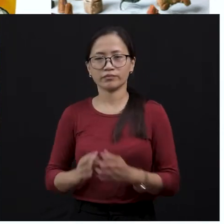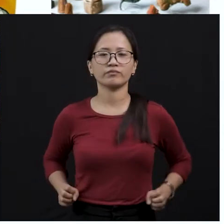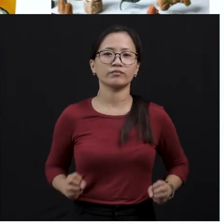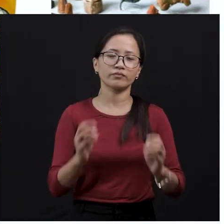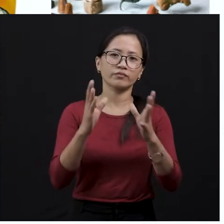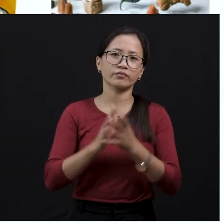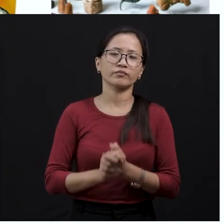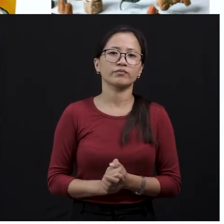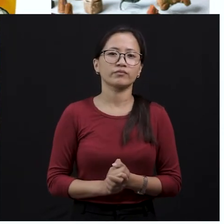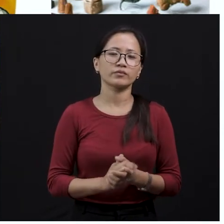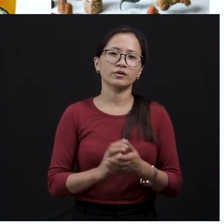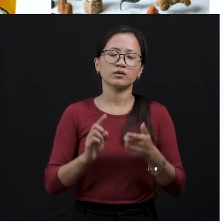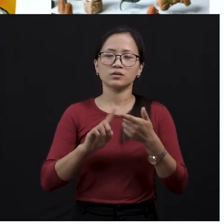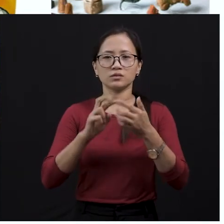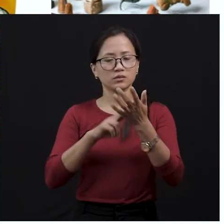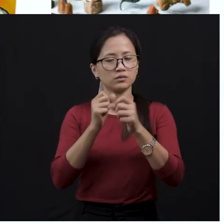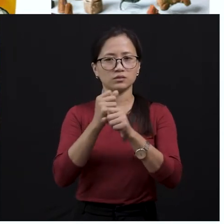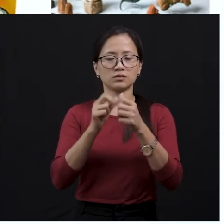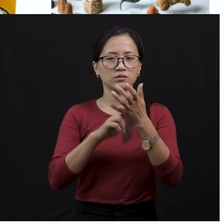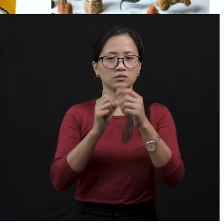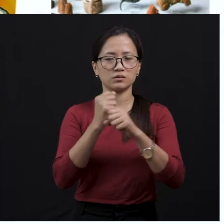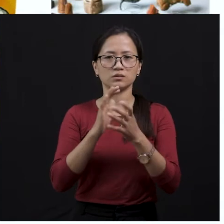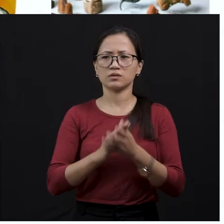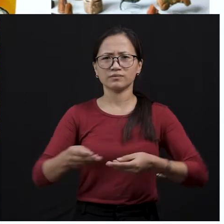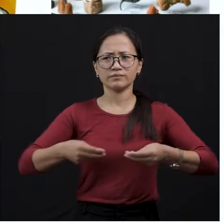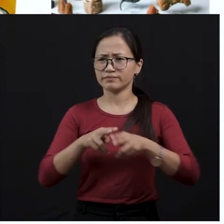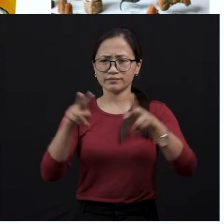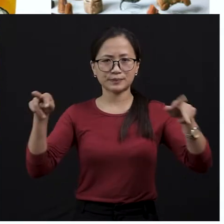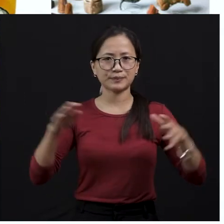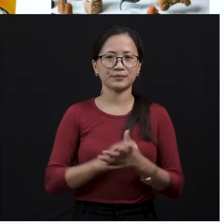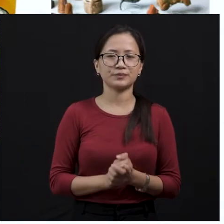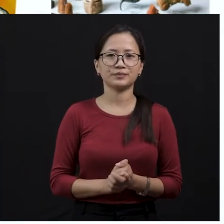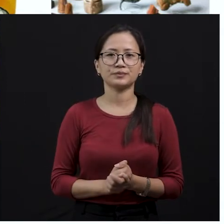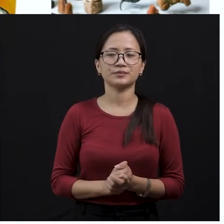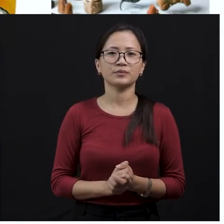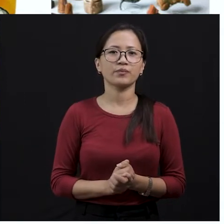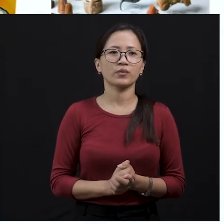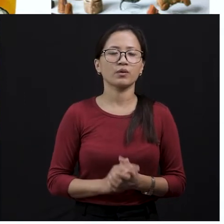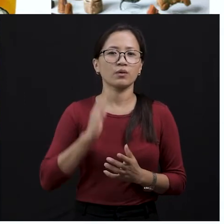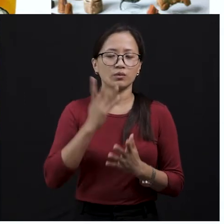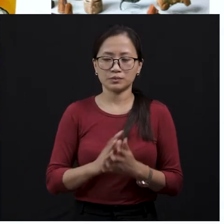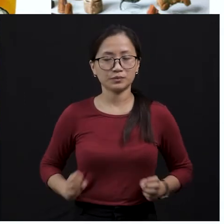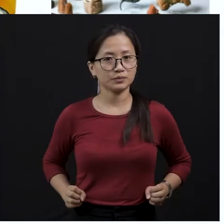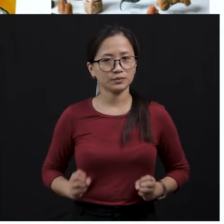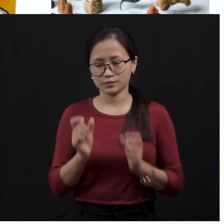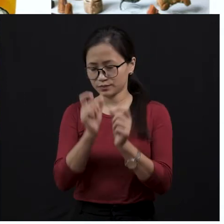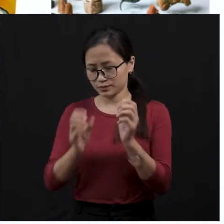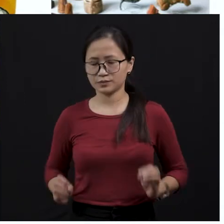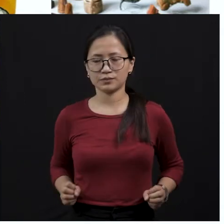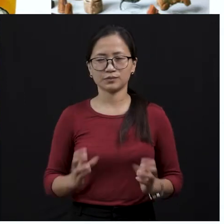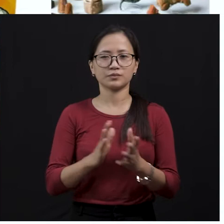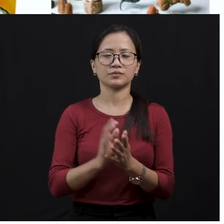involving people started engaging in different businesses, okay? And when people started doing all